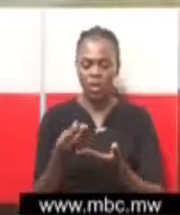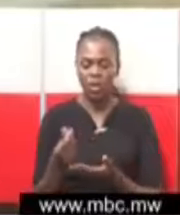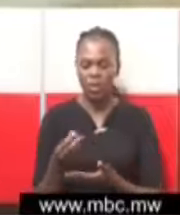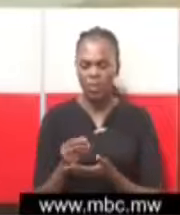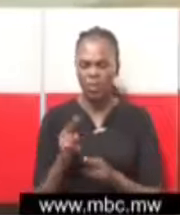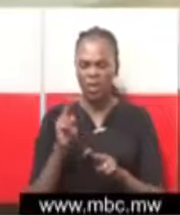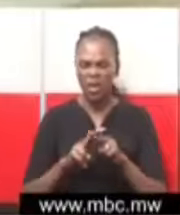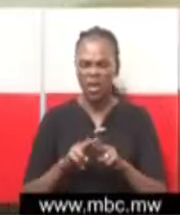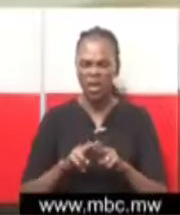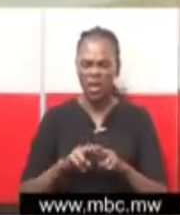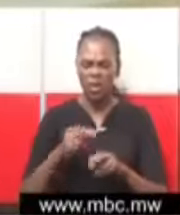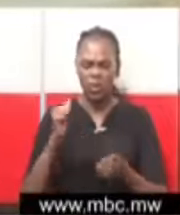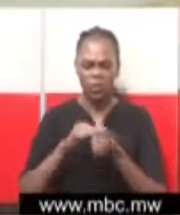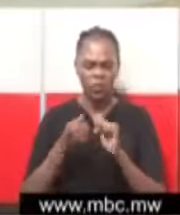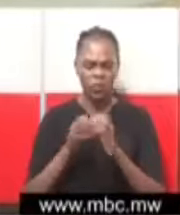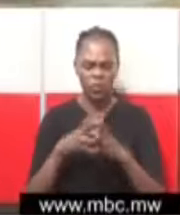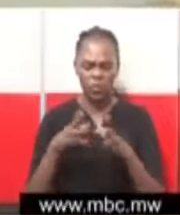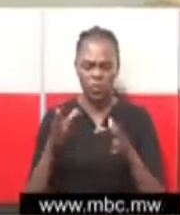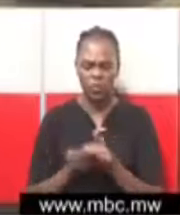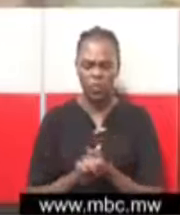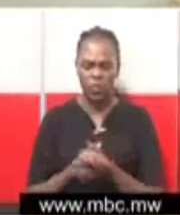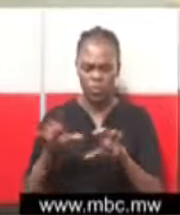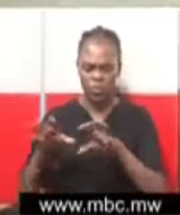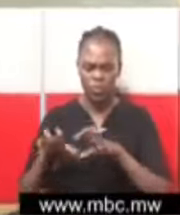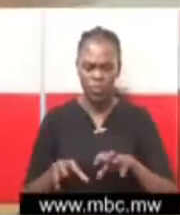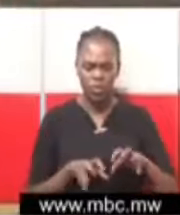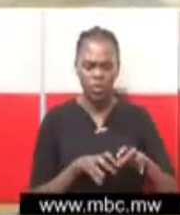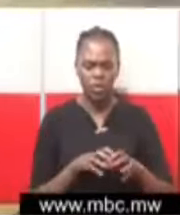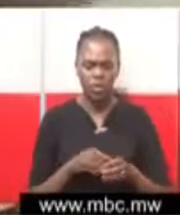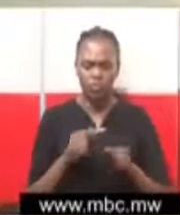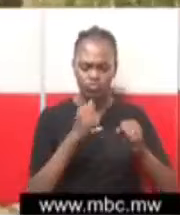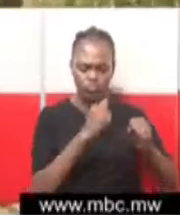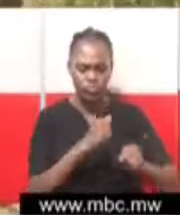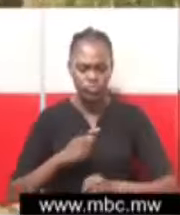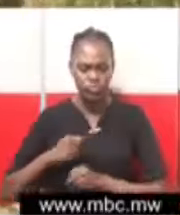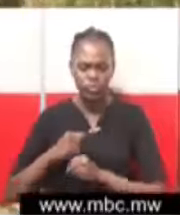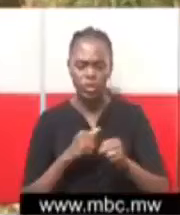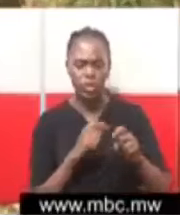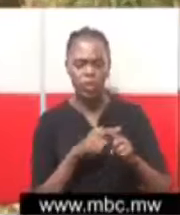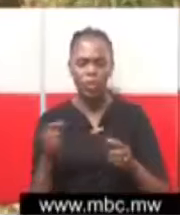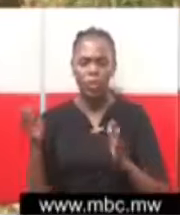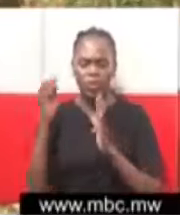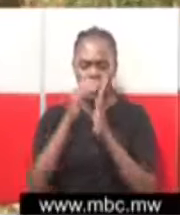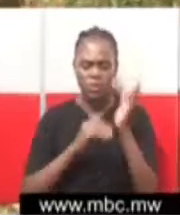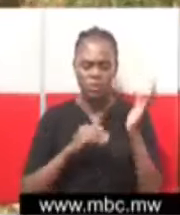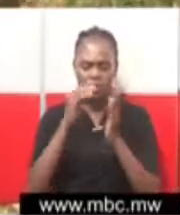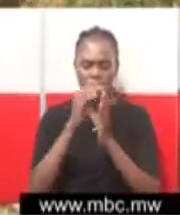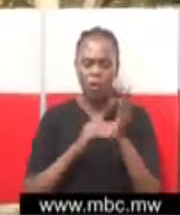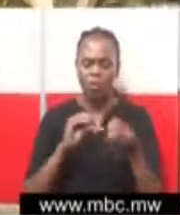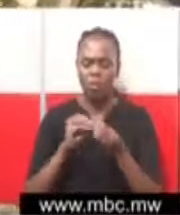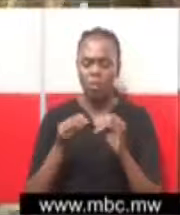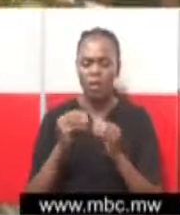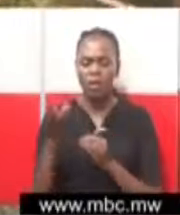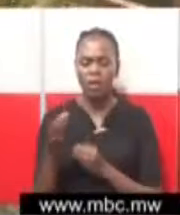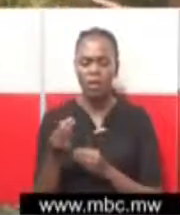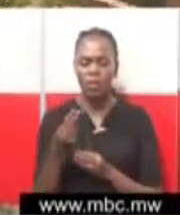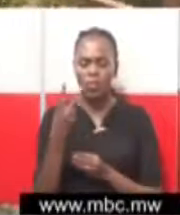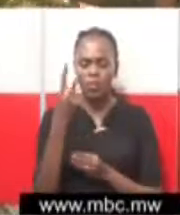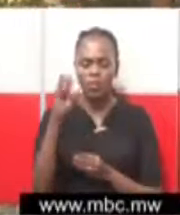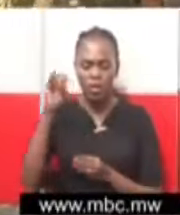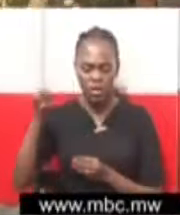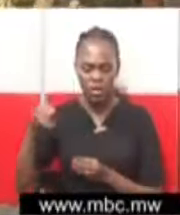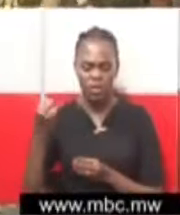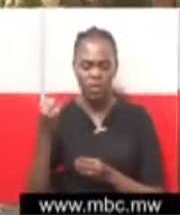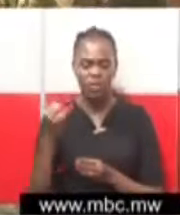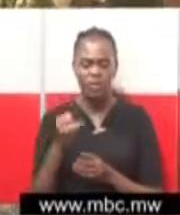struggle to mobilize raw materials such as timber, among others. Now every month, I make a profit of over